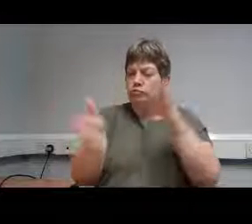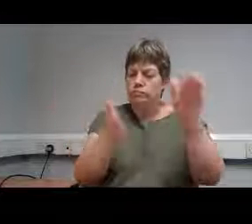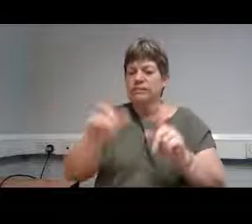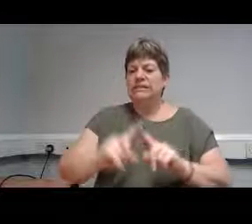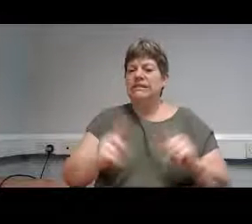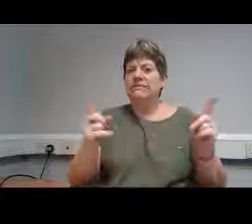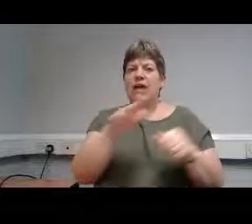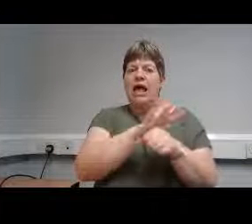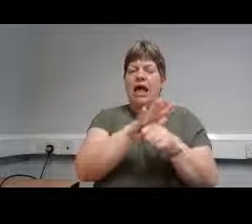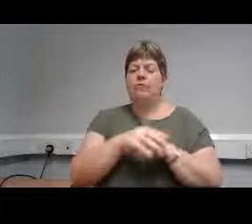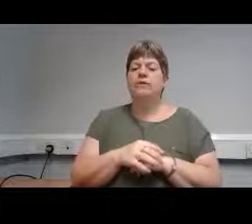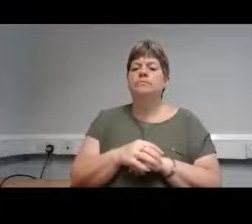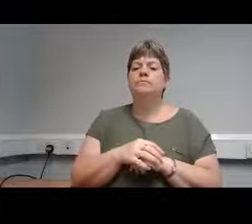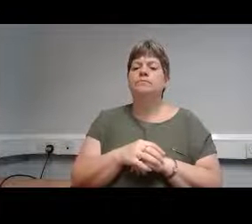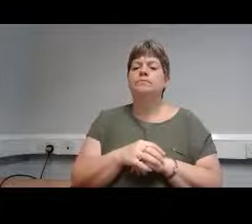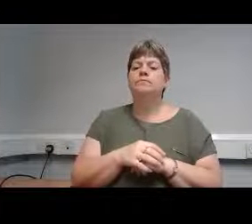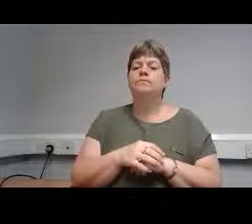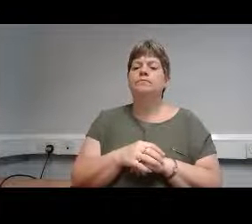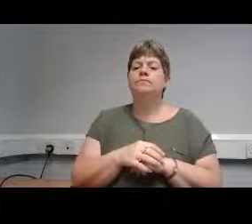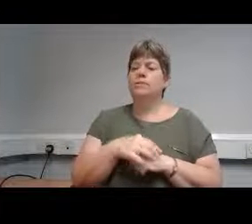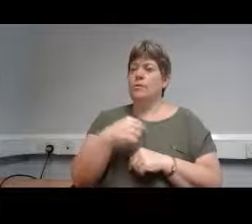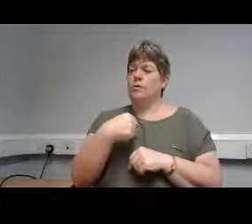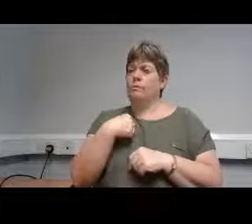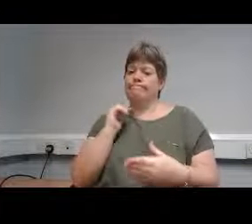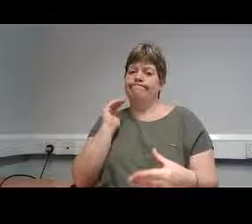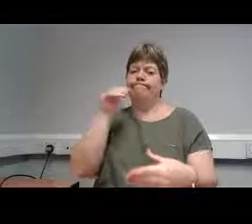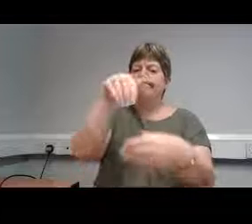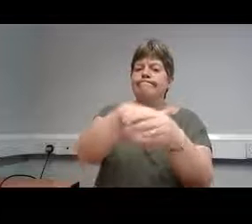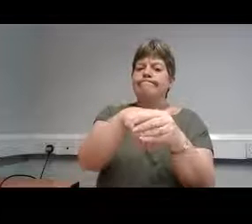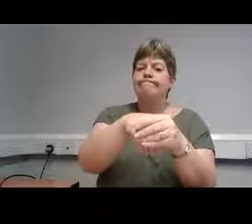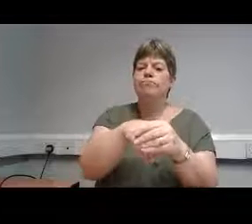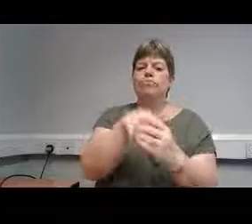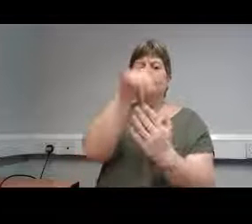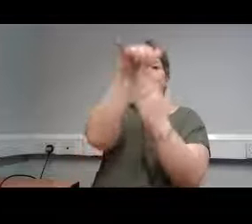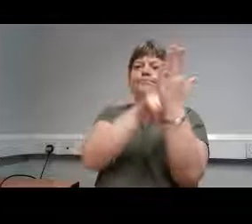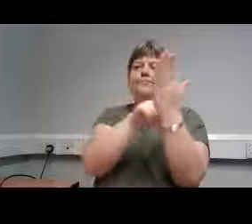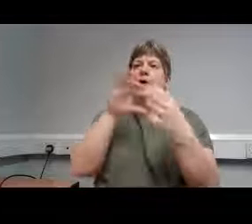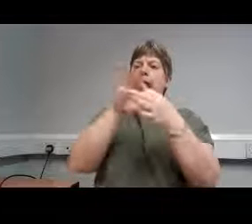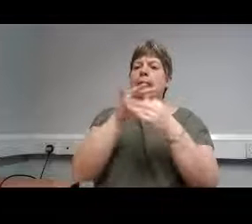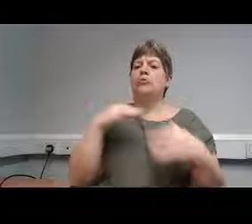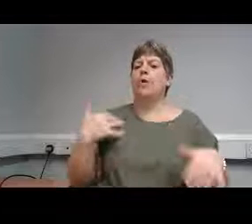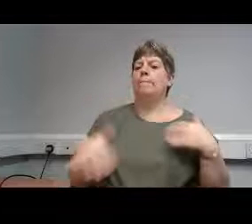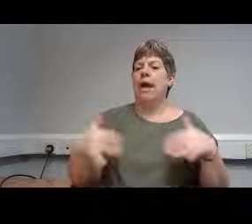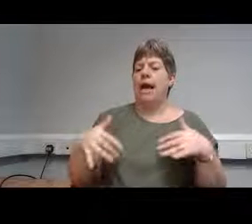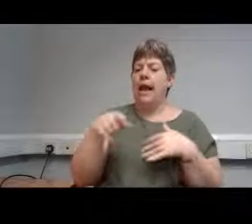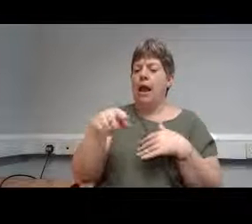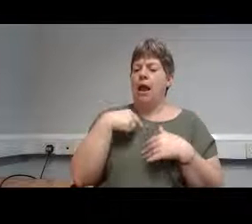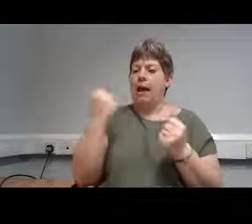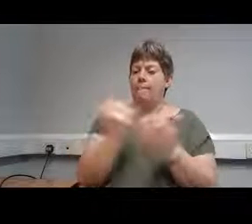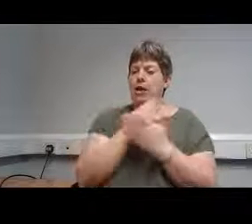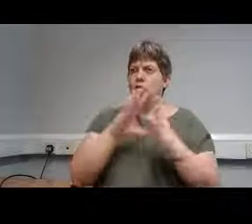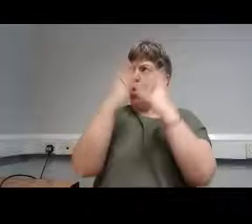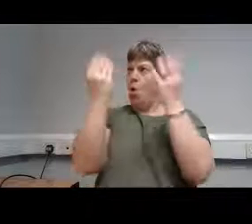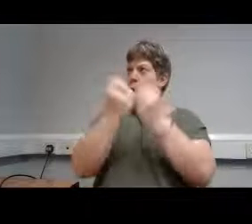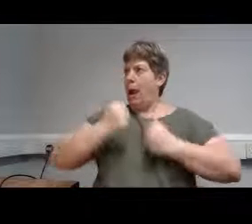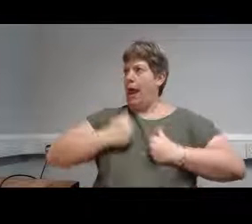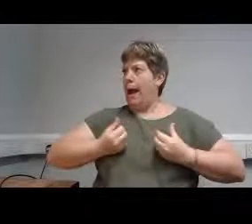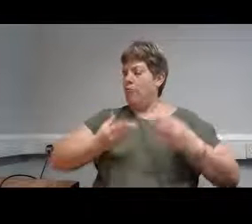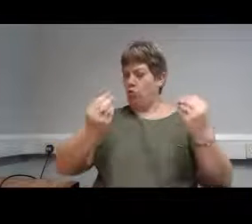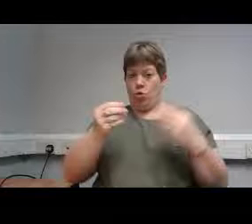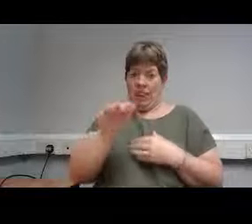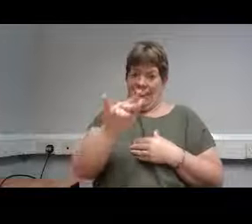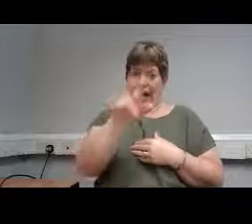various areas. So we've been involved with the pain page within Pathfinder. We've been making sure that all of our resources are on